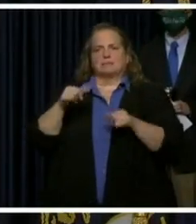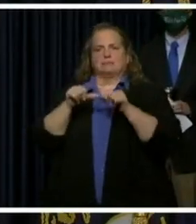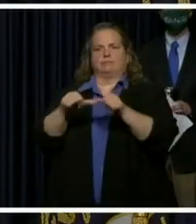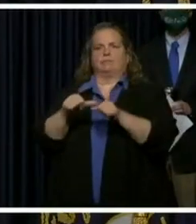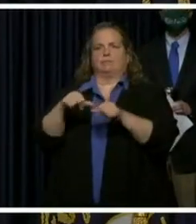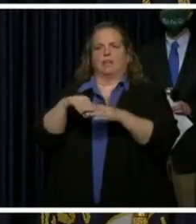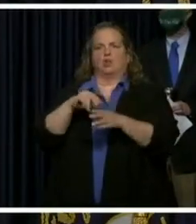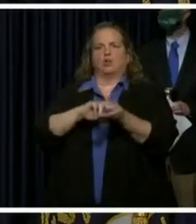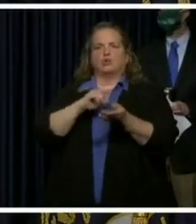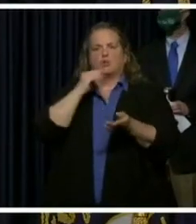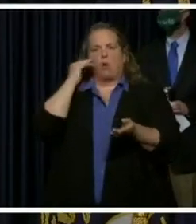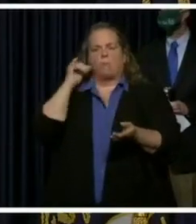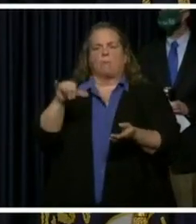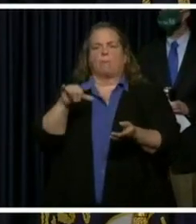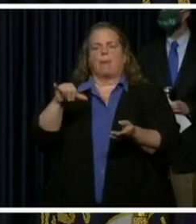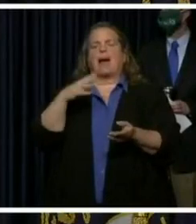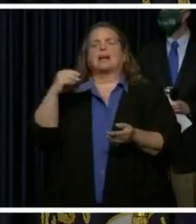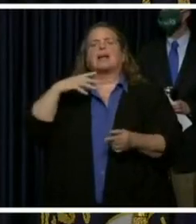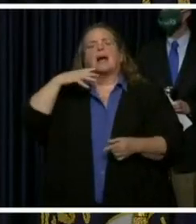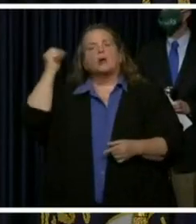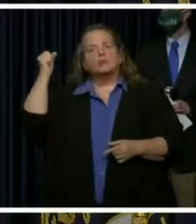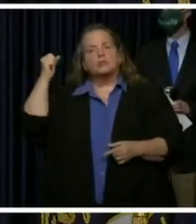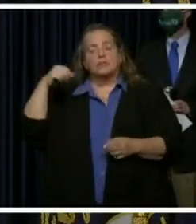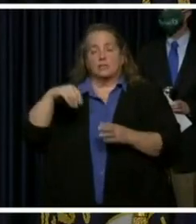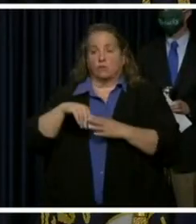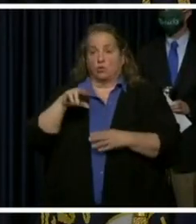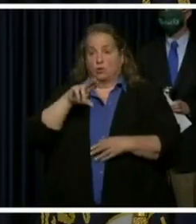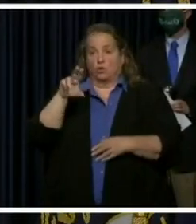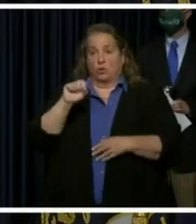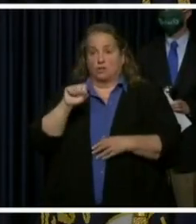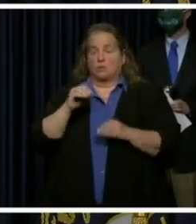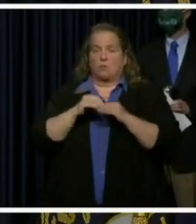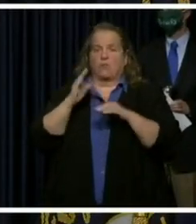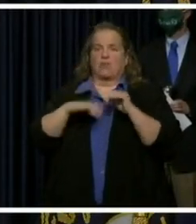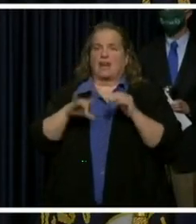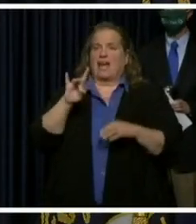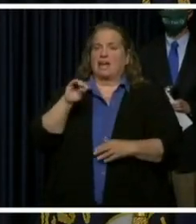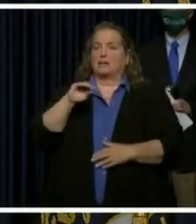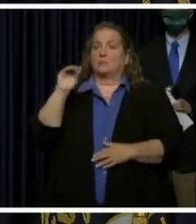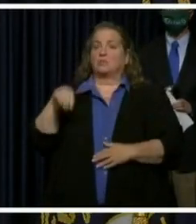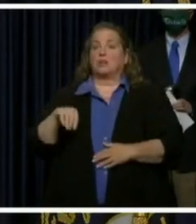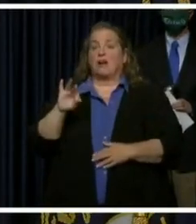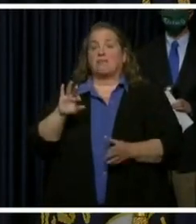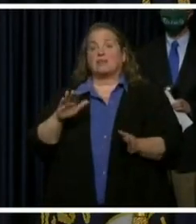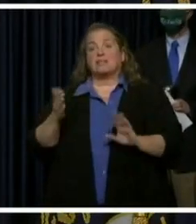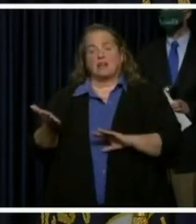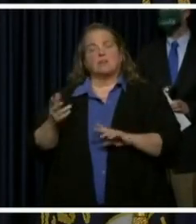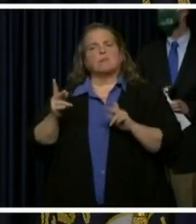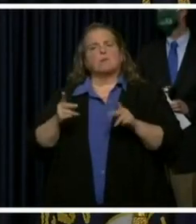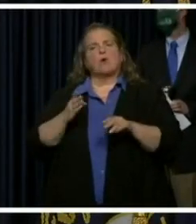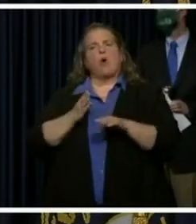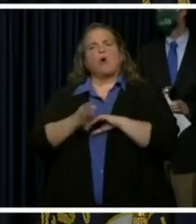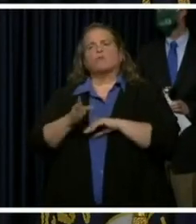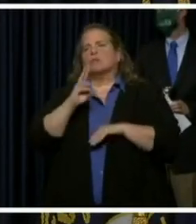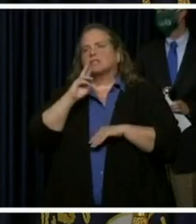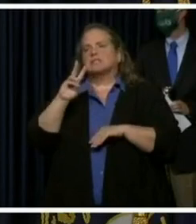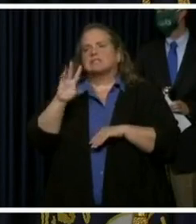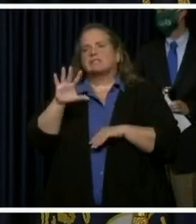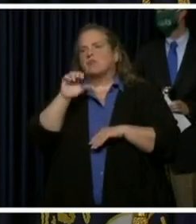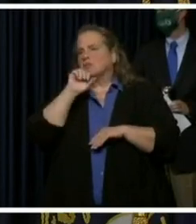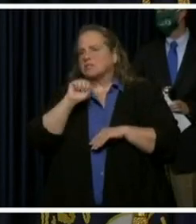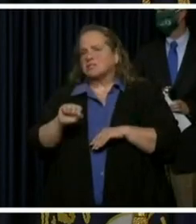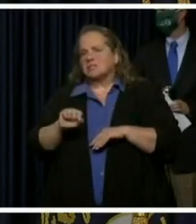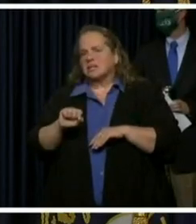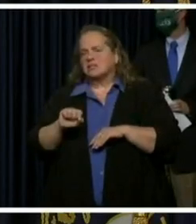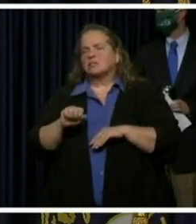home and they are also elderly. In the United States, more than 80% of the deaths have been in people over 65 years of age.